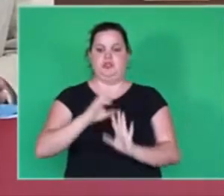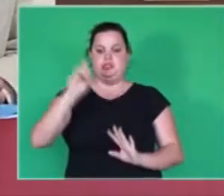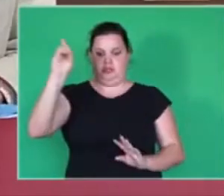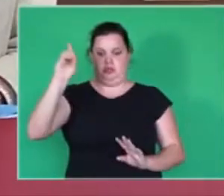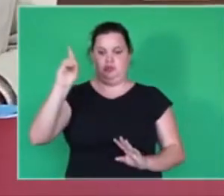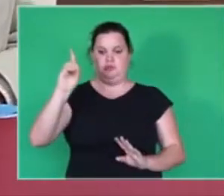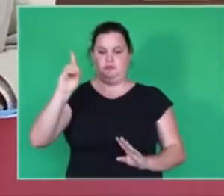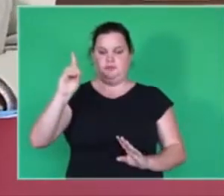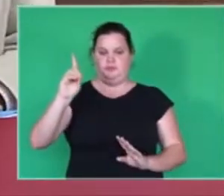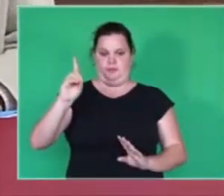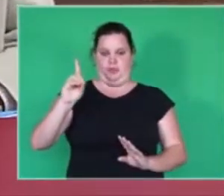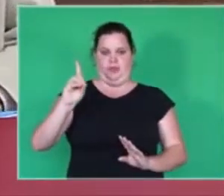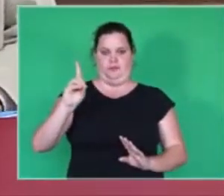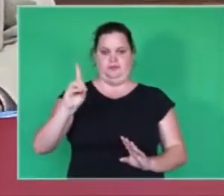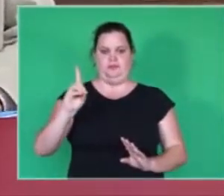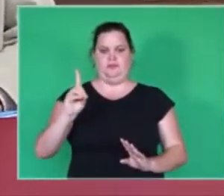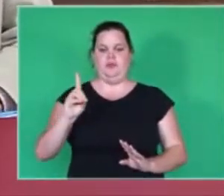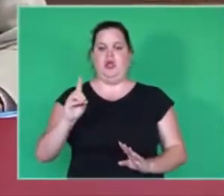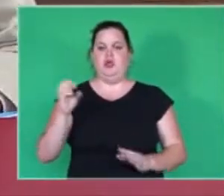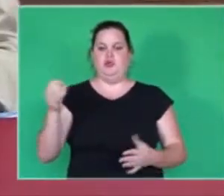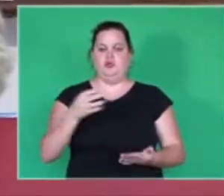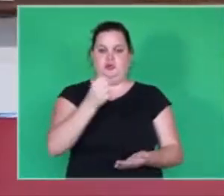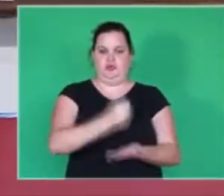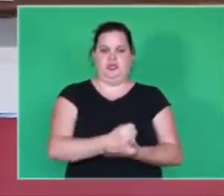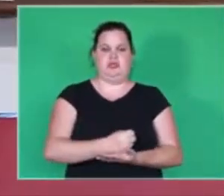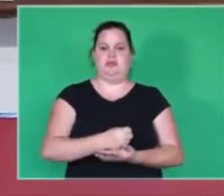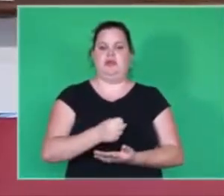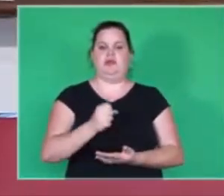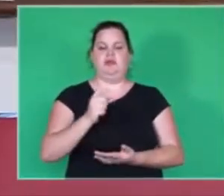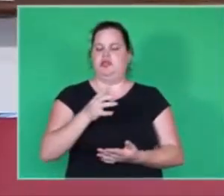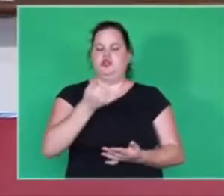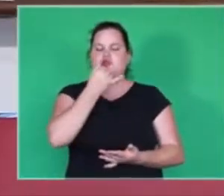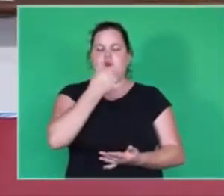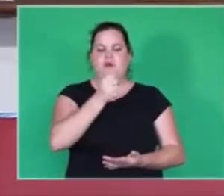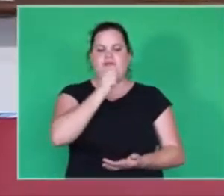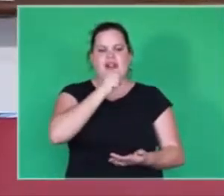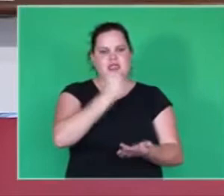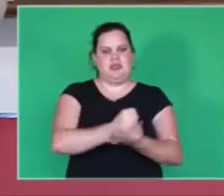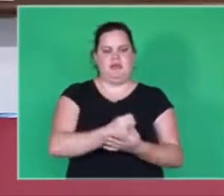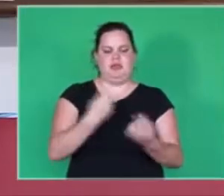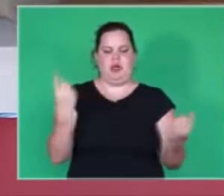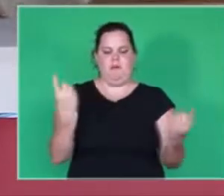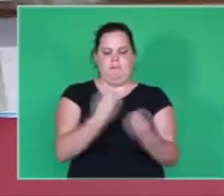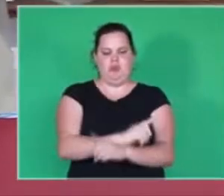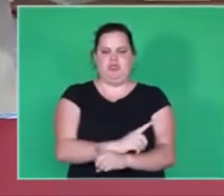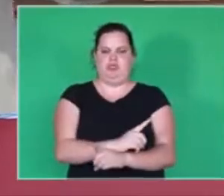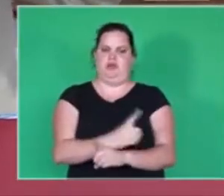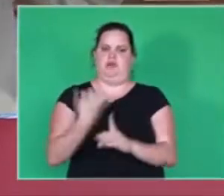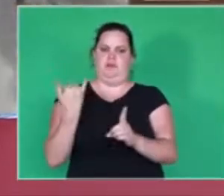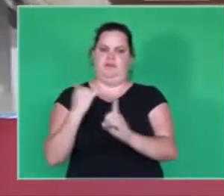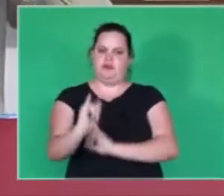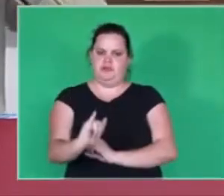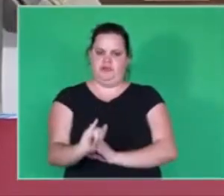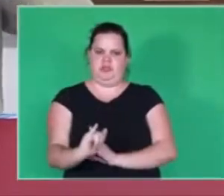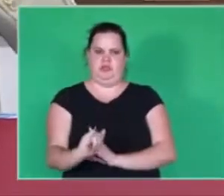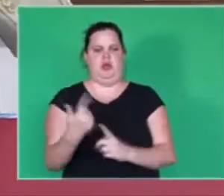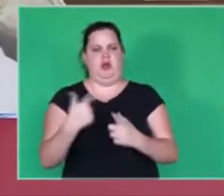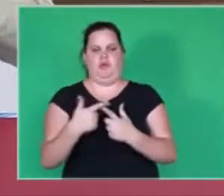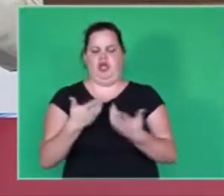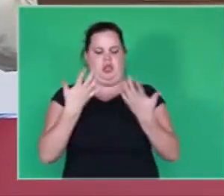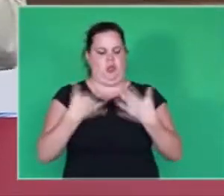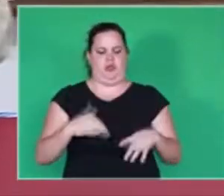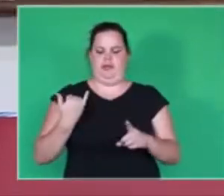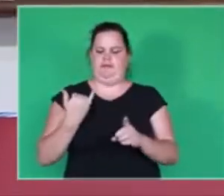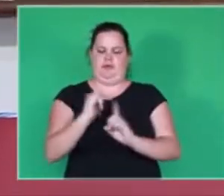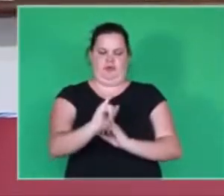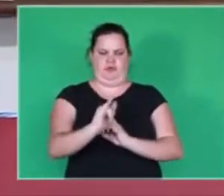In the Old Testament, it was against the prophecy, what was prophetic. So man had all the ability